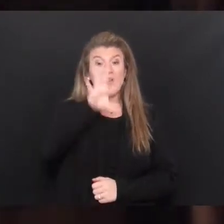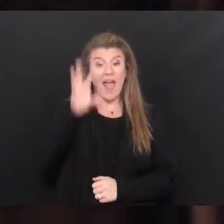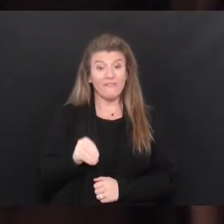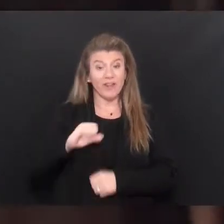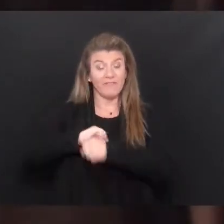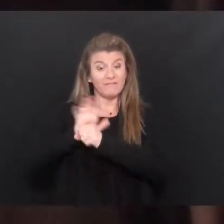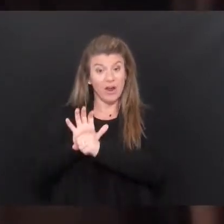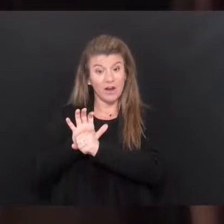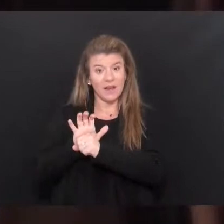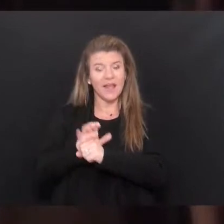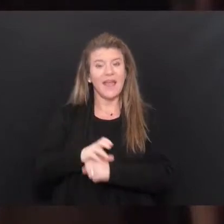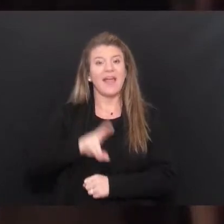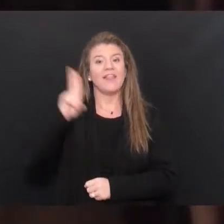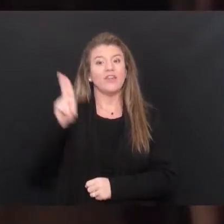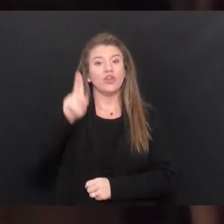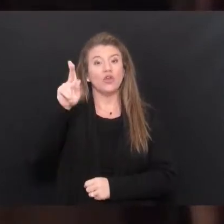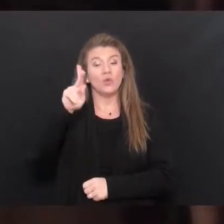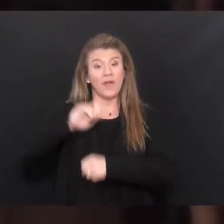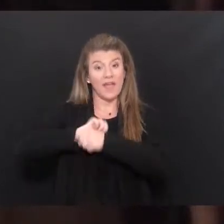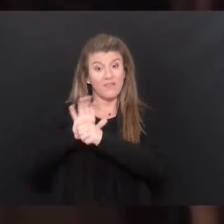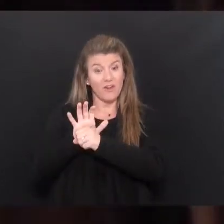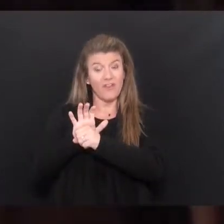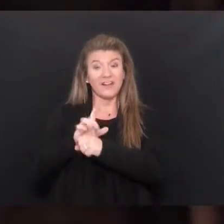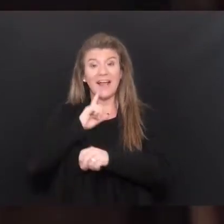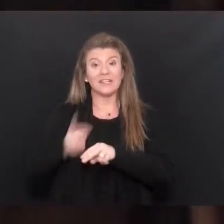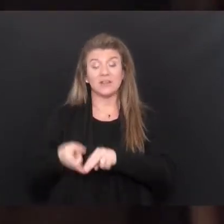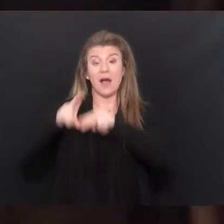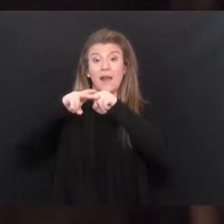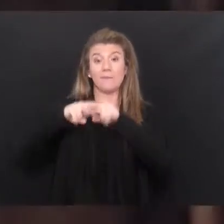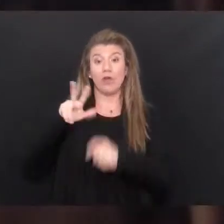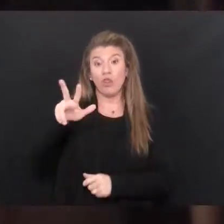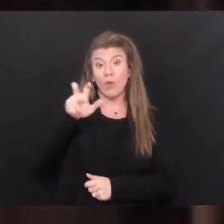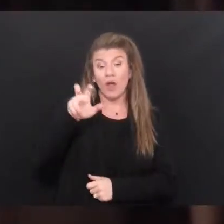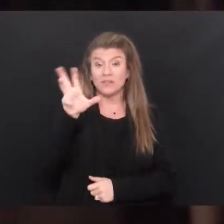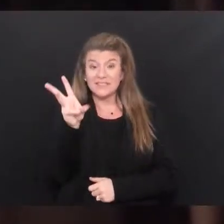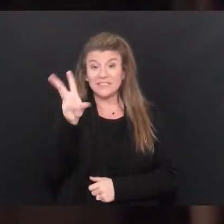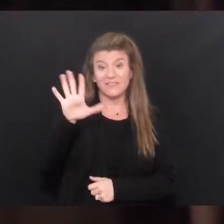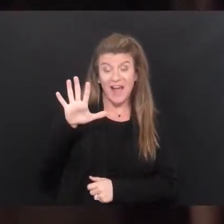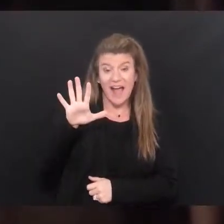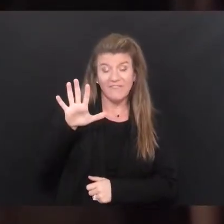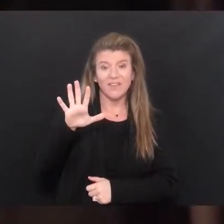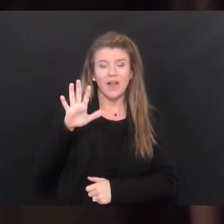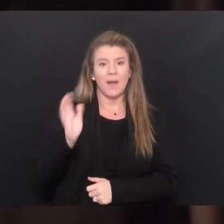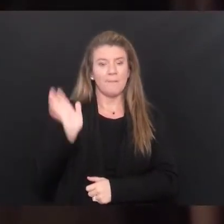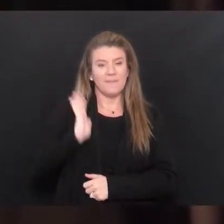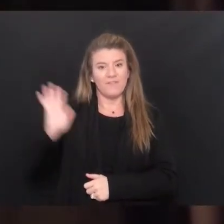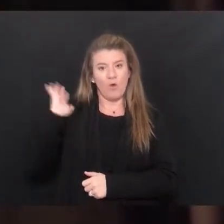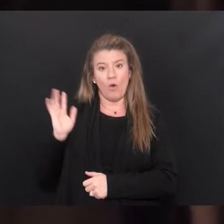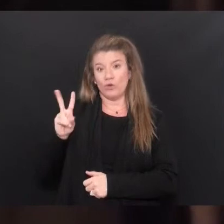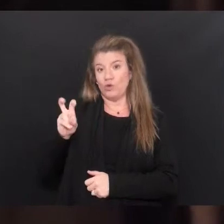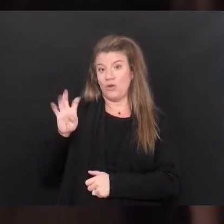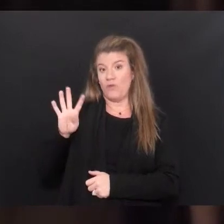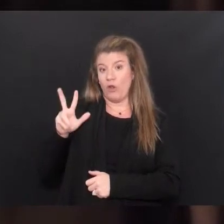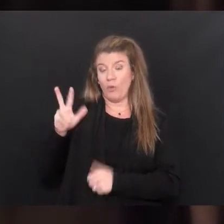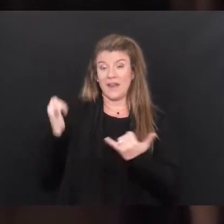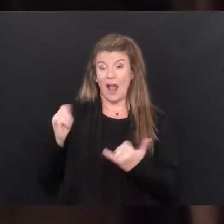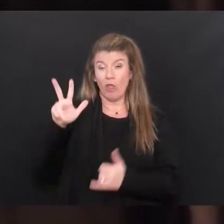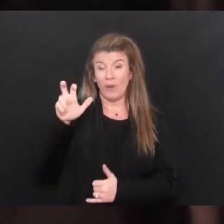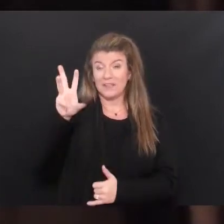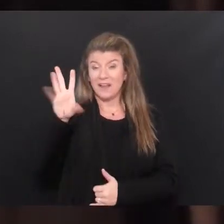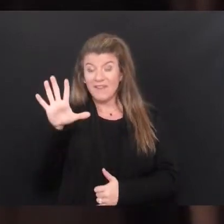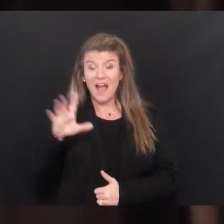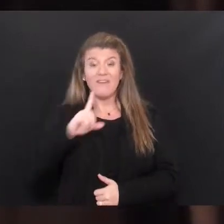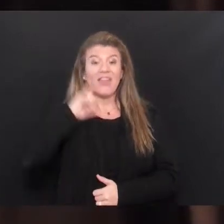but our United Kingdom variant numbers have gone up to 365 from 243, and our